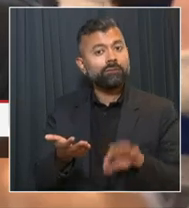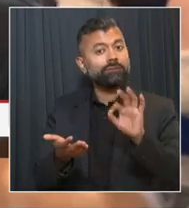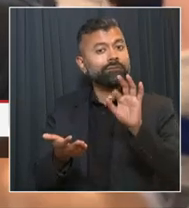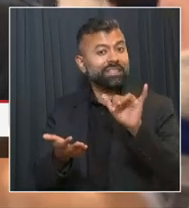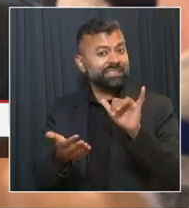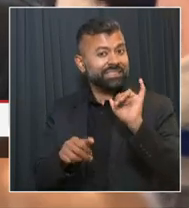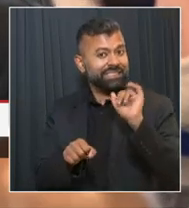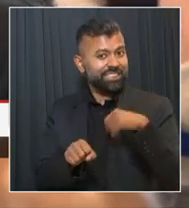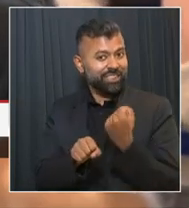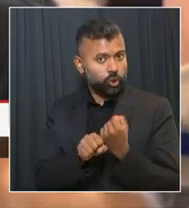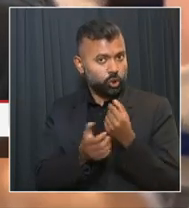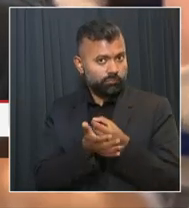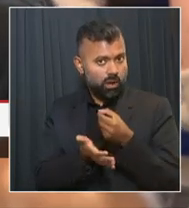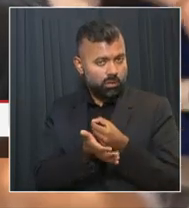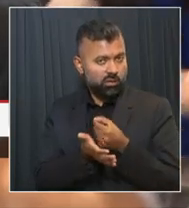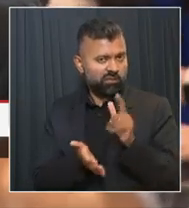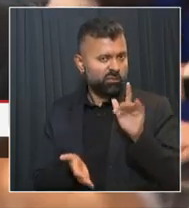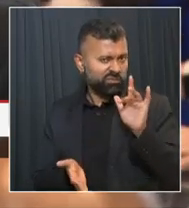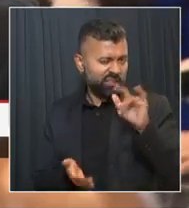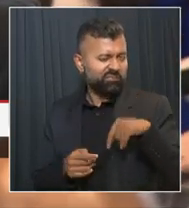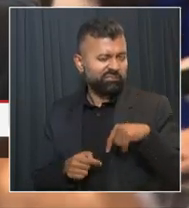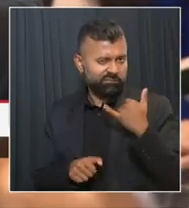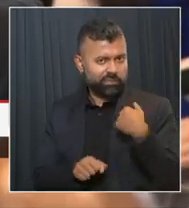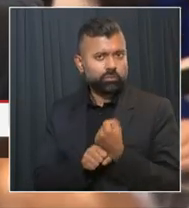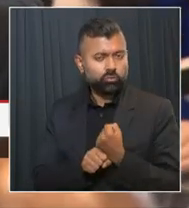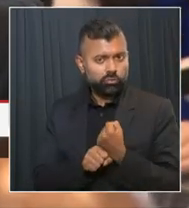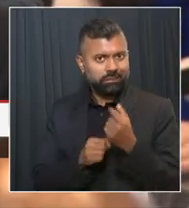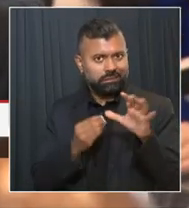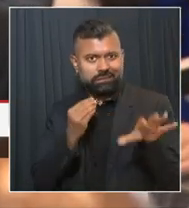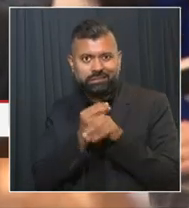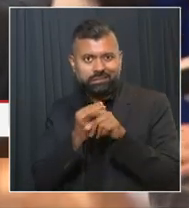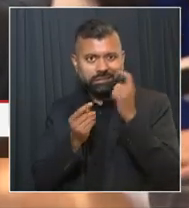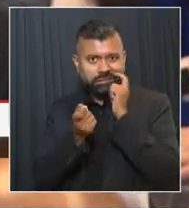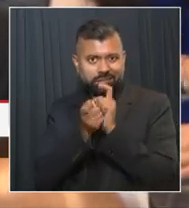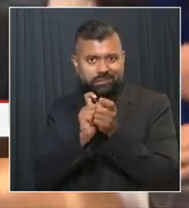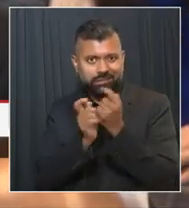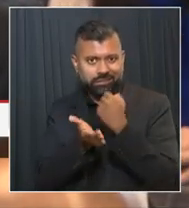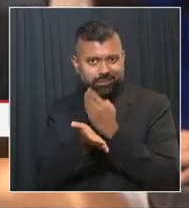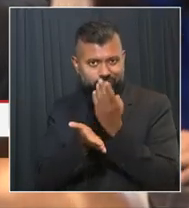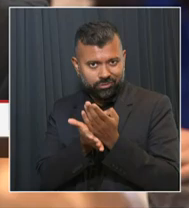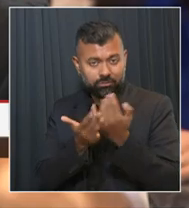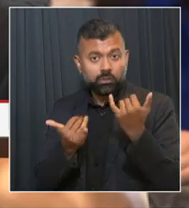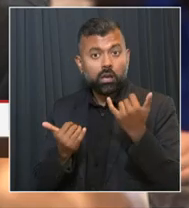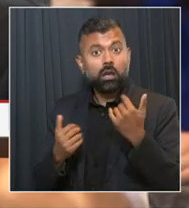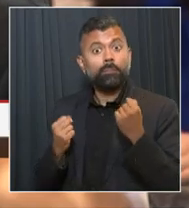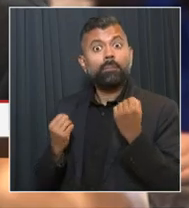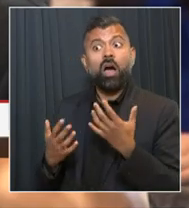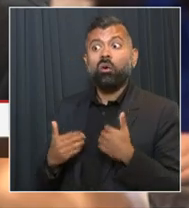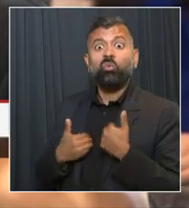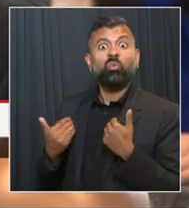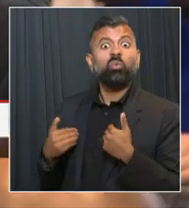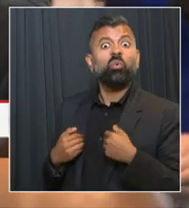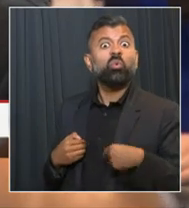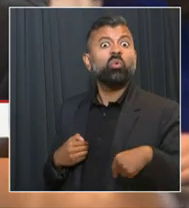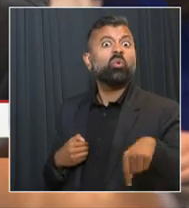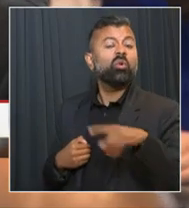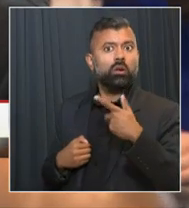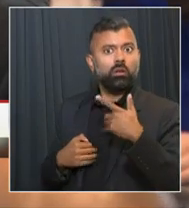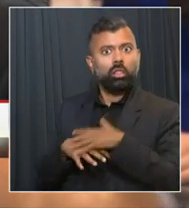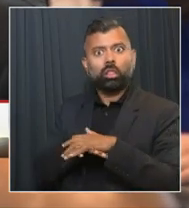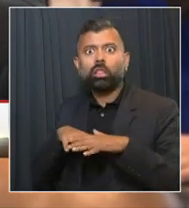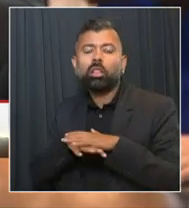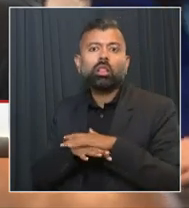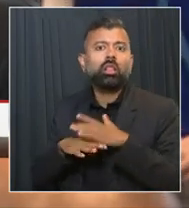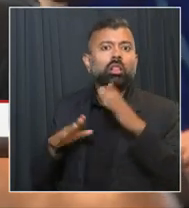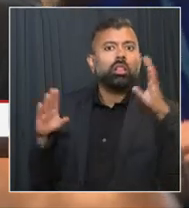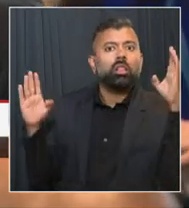So in regards to the recent youth activity that spurred the curfew, what does